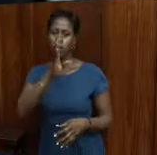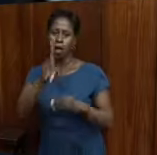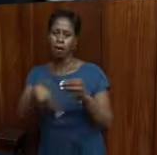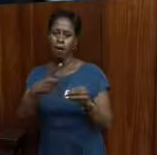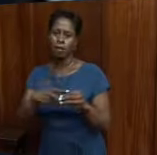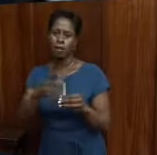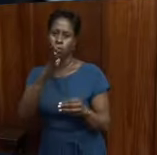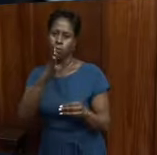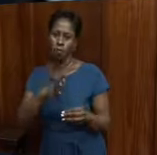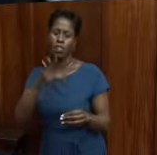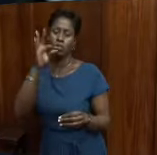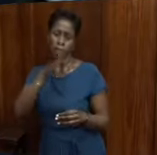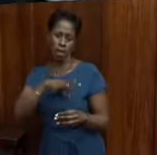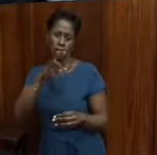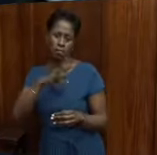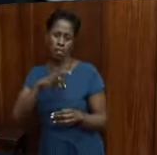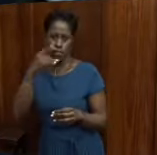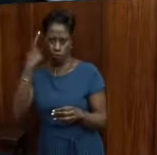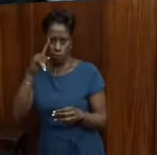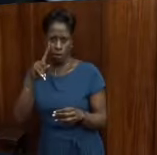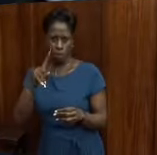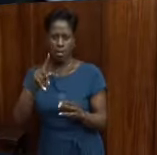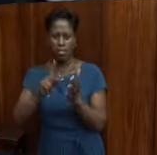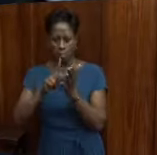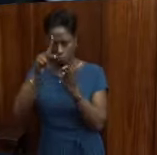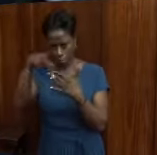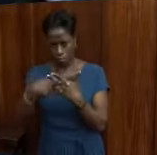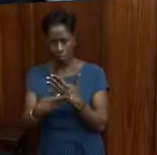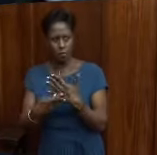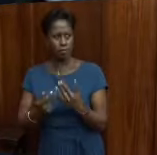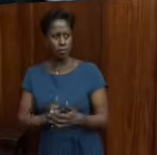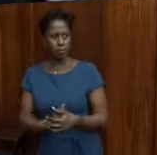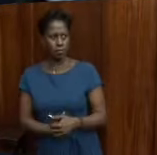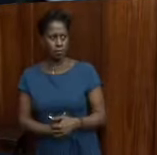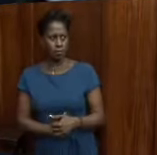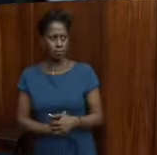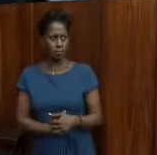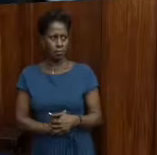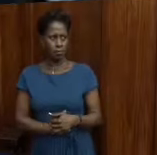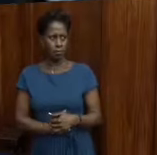of at least 80 agro-processors in a business incubator for innovative and